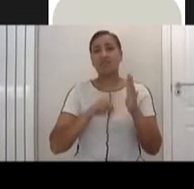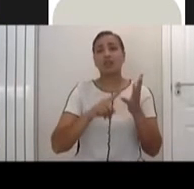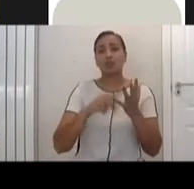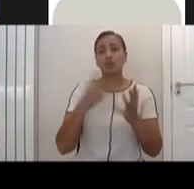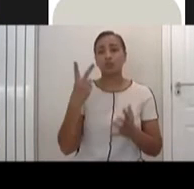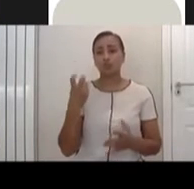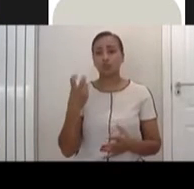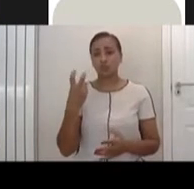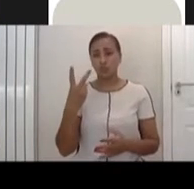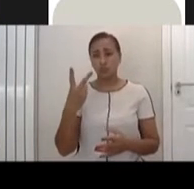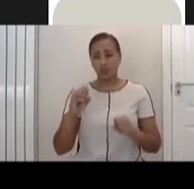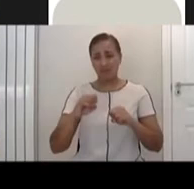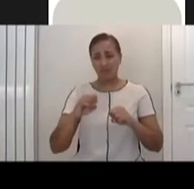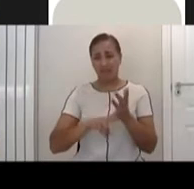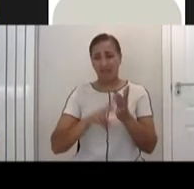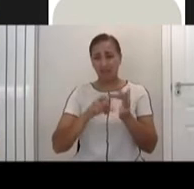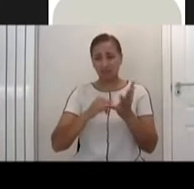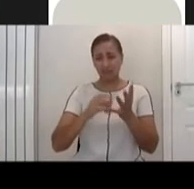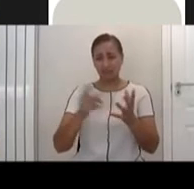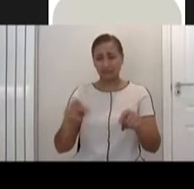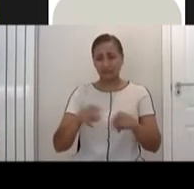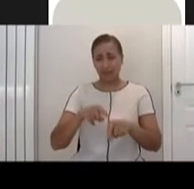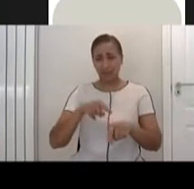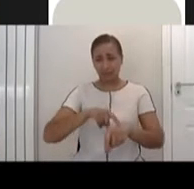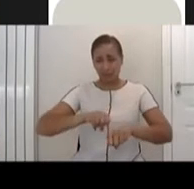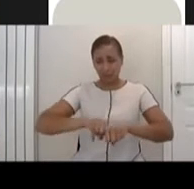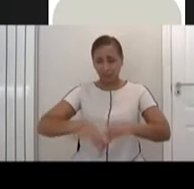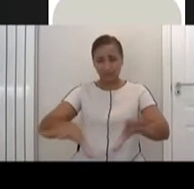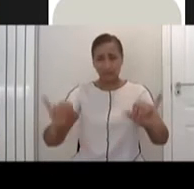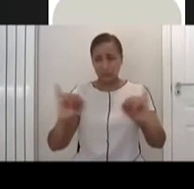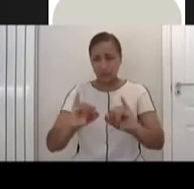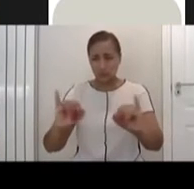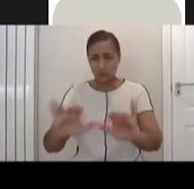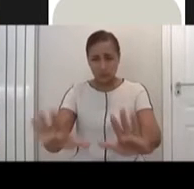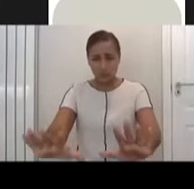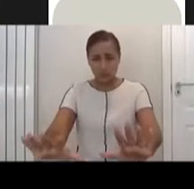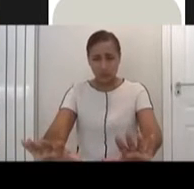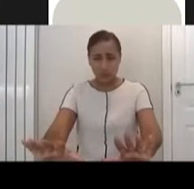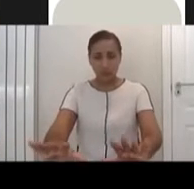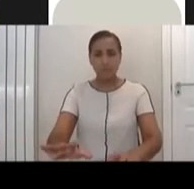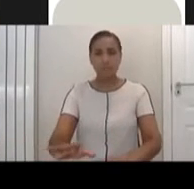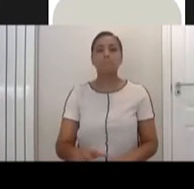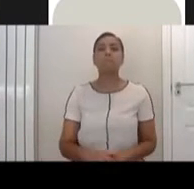time. So obviously now we've got a little bit of time to